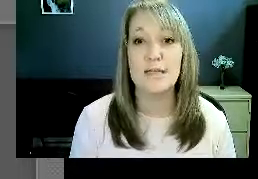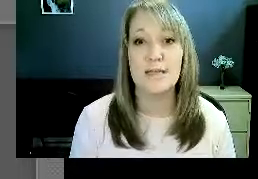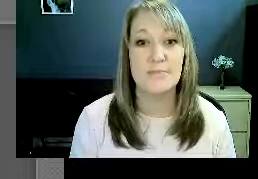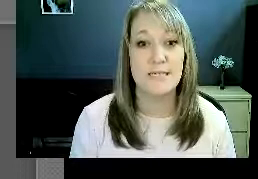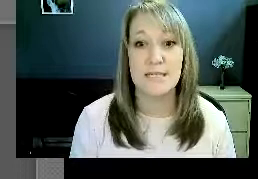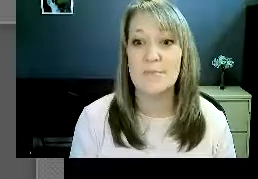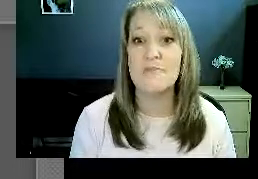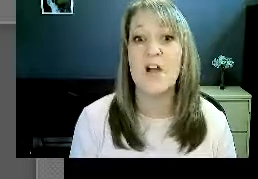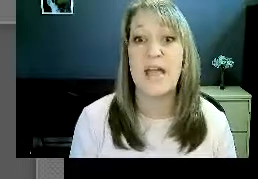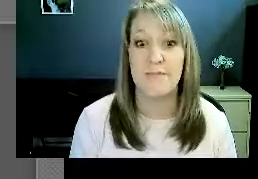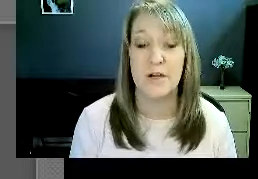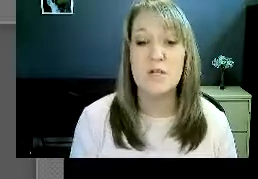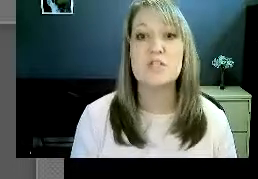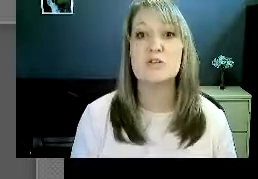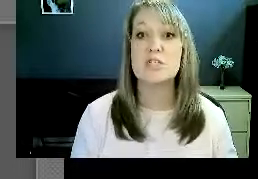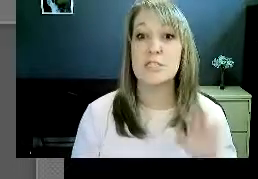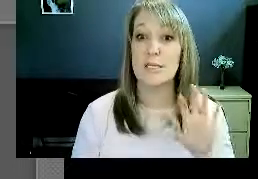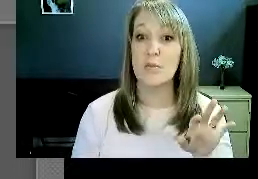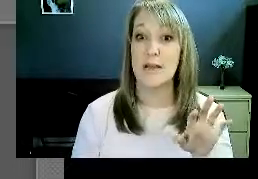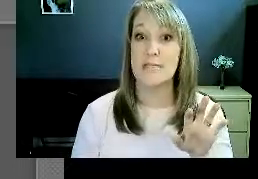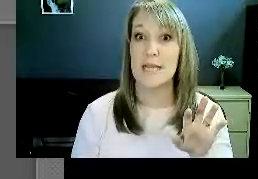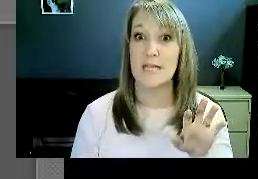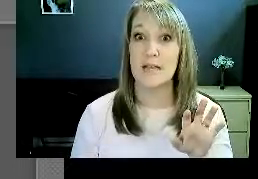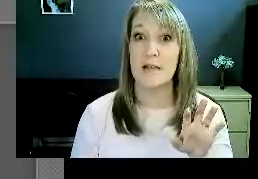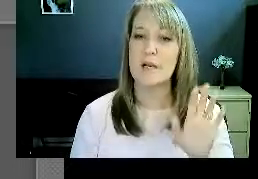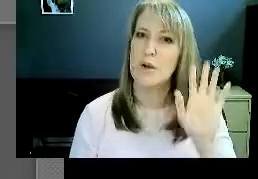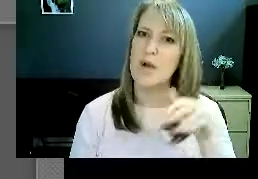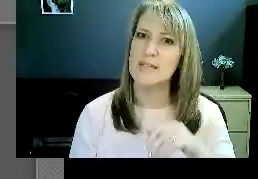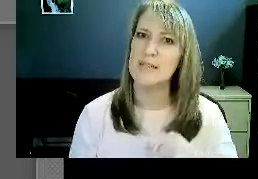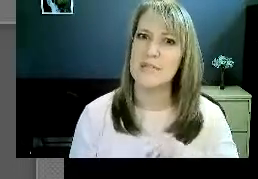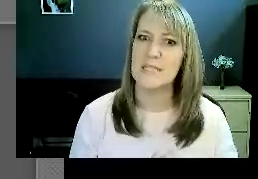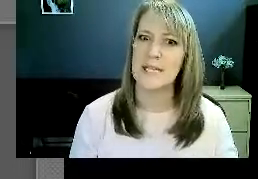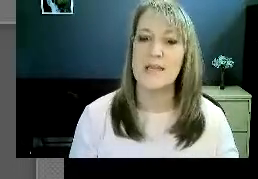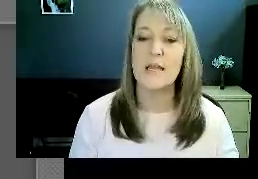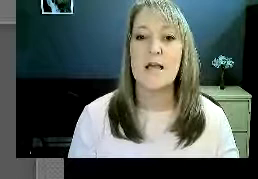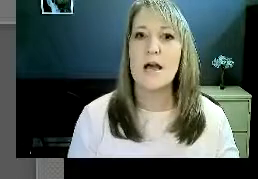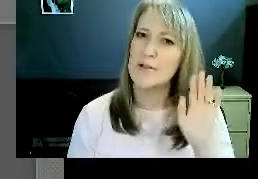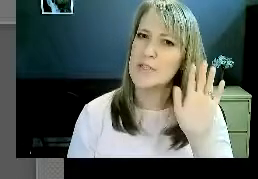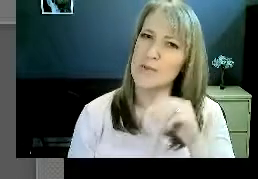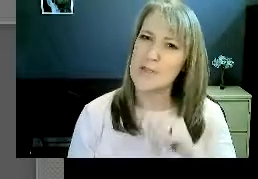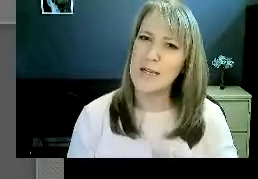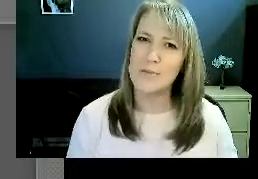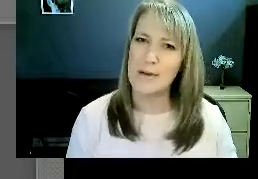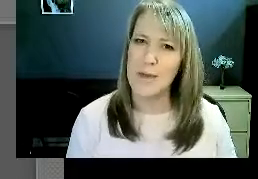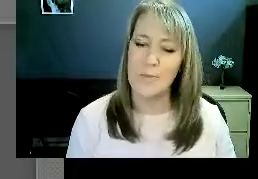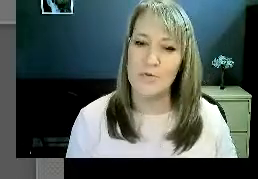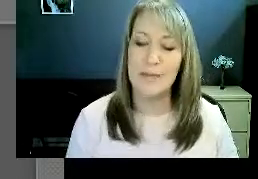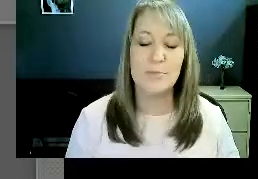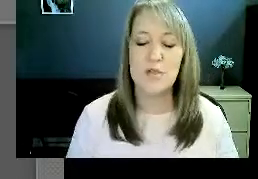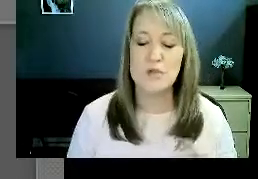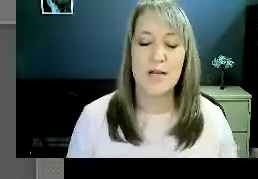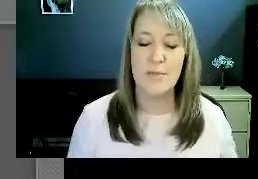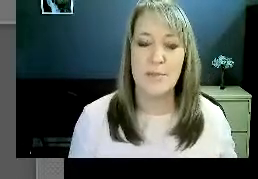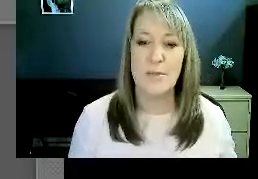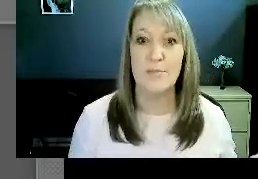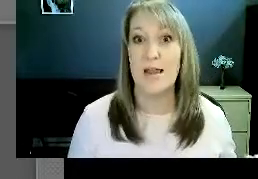you're going to get them mixed up forever. So just look at what I'm signing here and go, oh, that's interesting. I understand what you're talking about movement, but